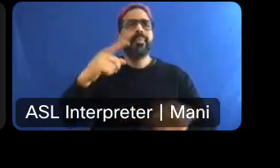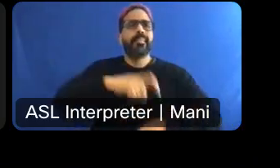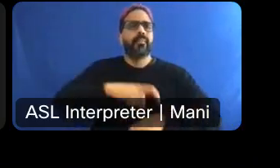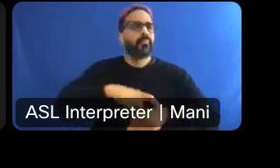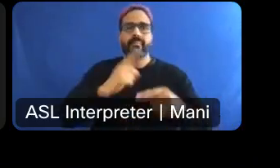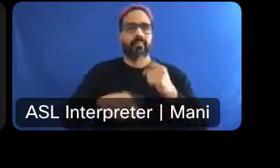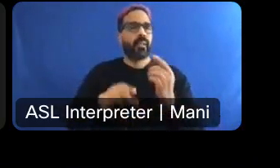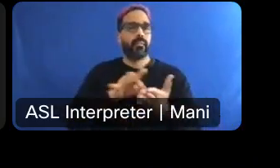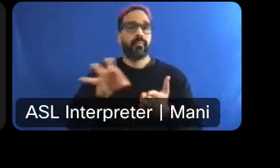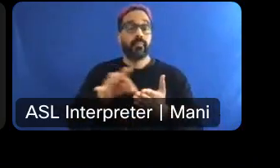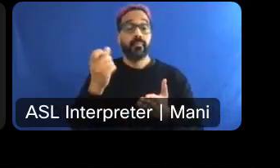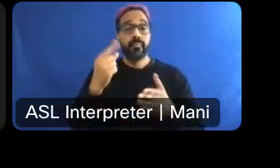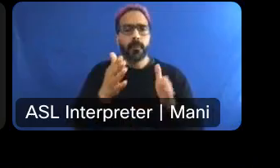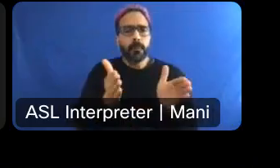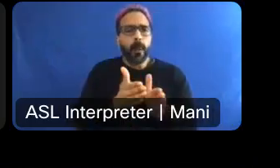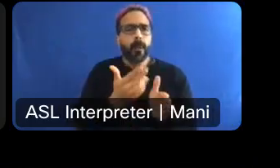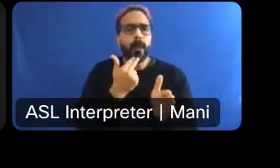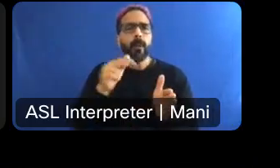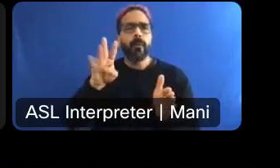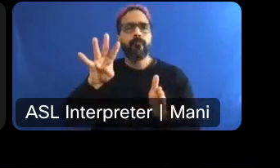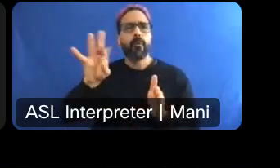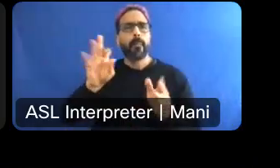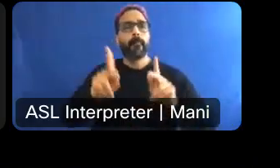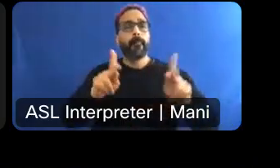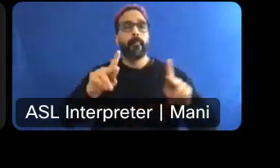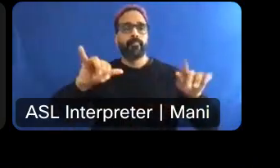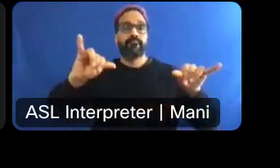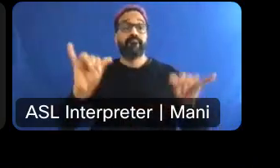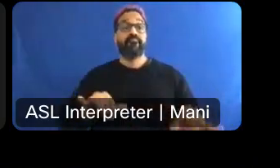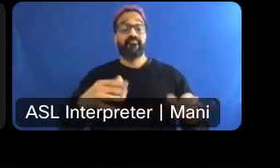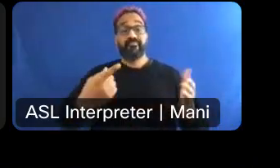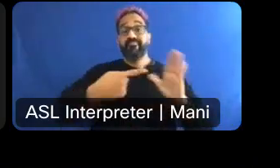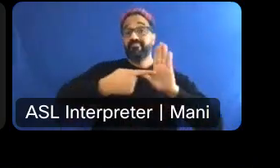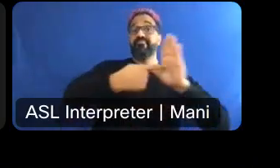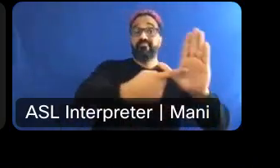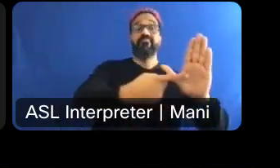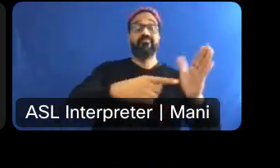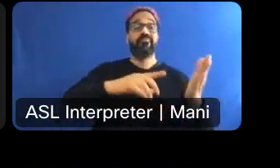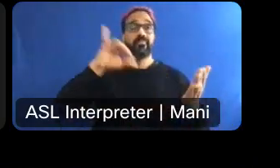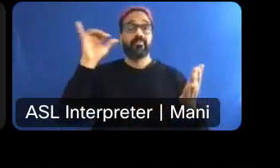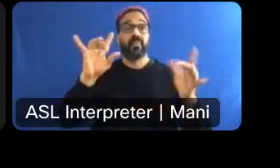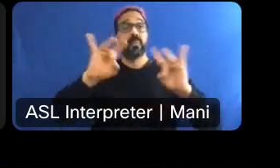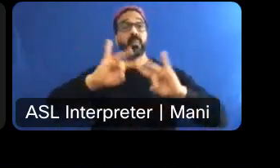a small sample size, it can highlight and demonstrate the significance of